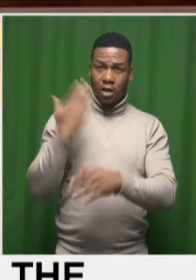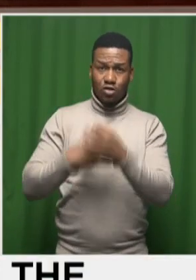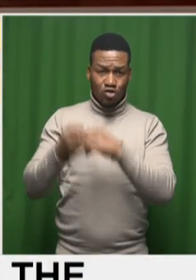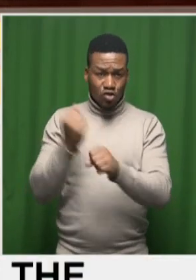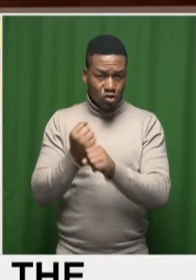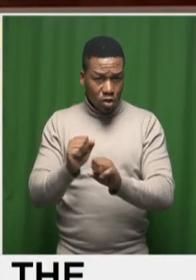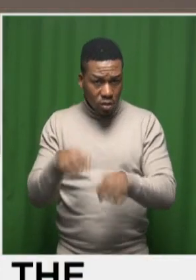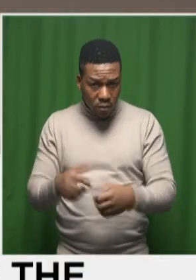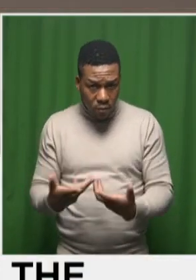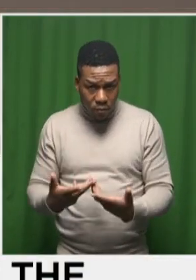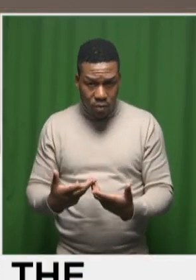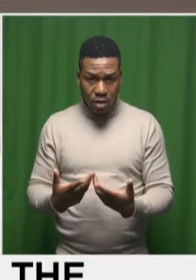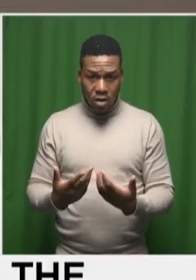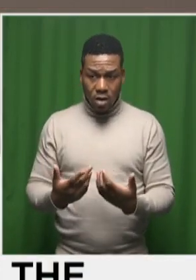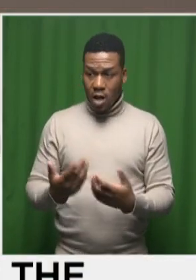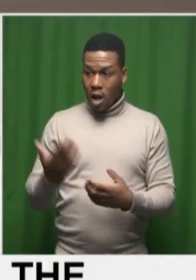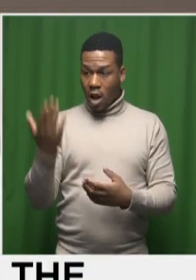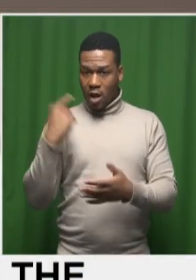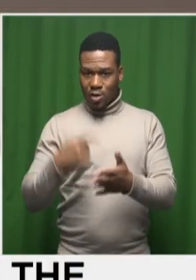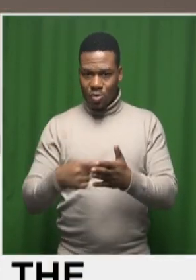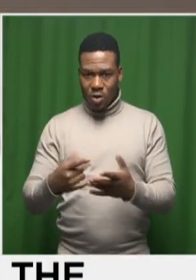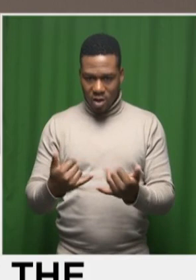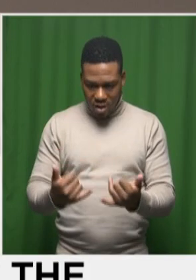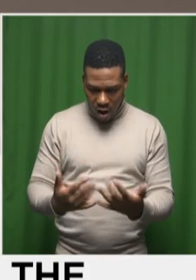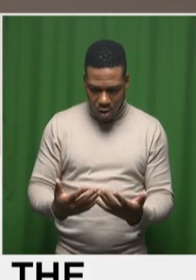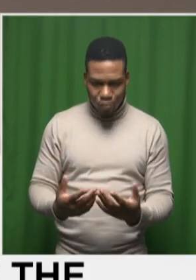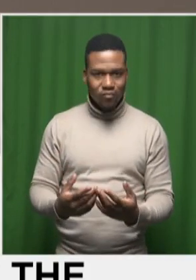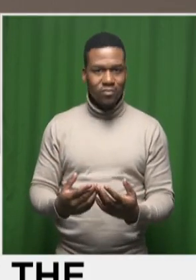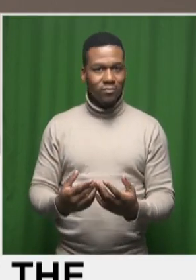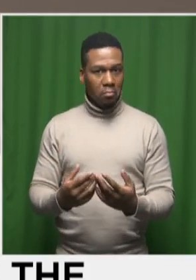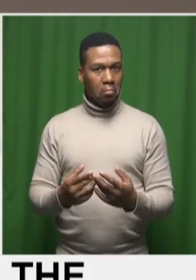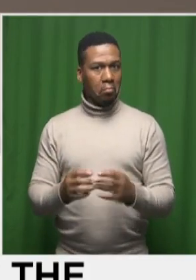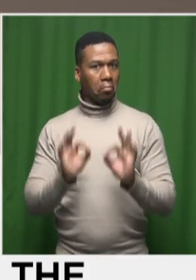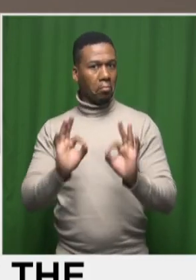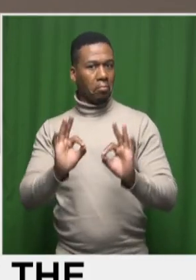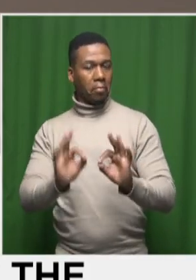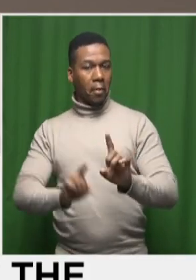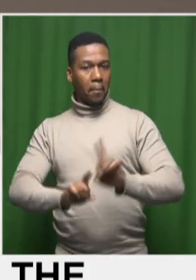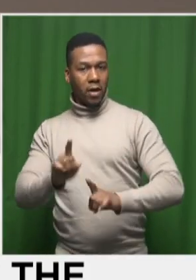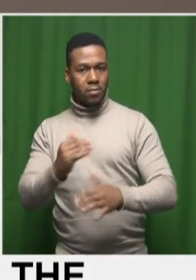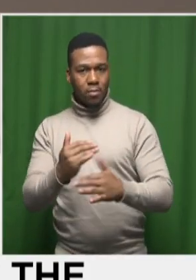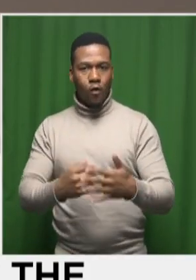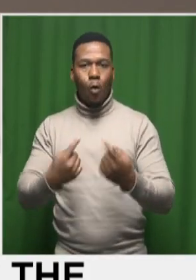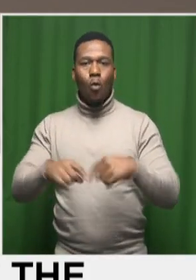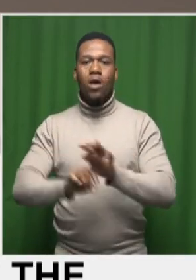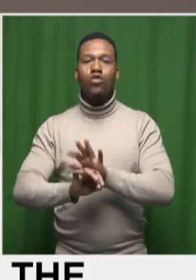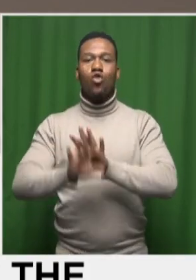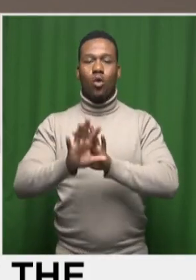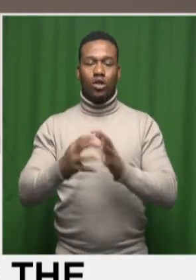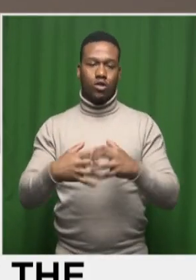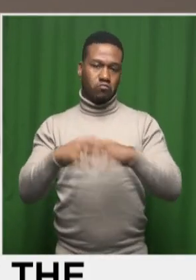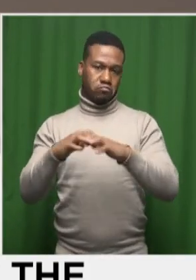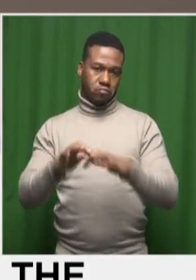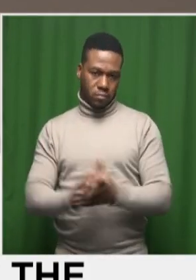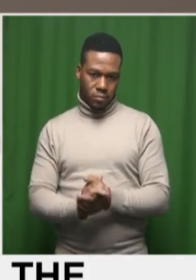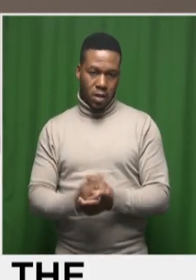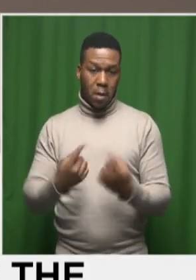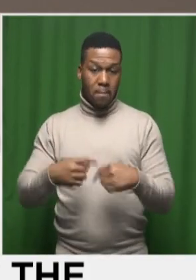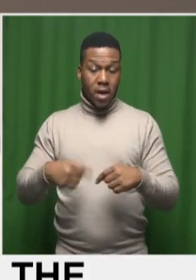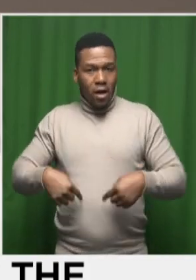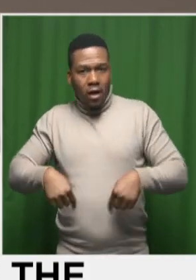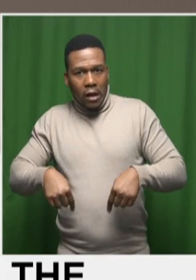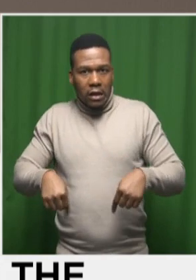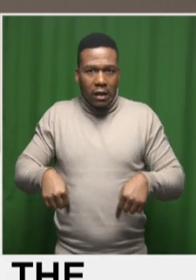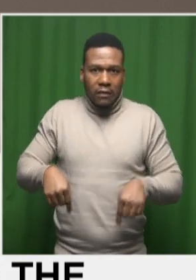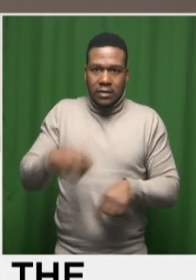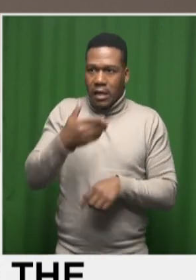just became a thing a few weeks before we actually launched it. So I was very nervous about how it was going to